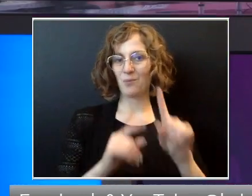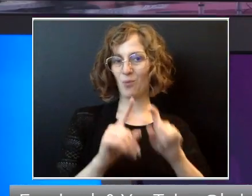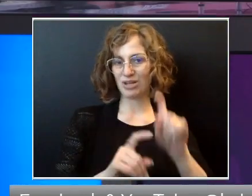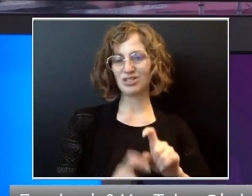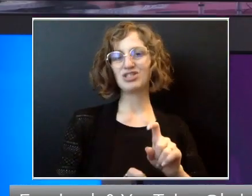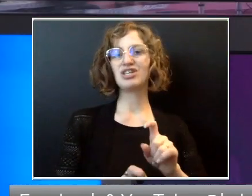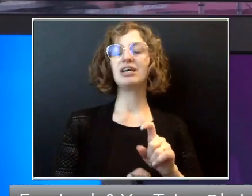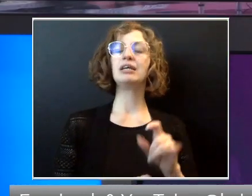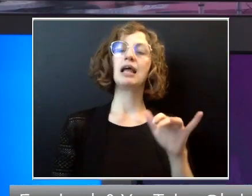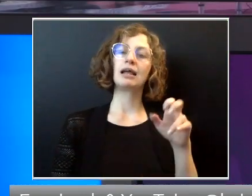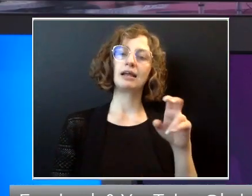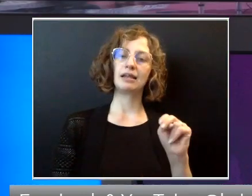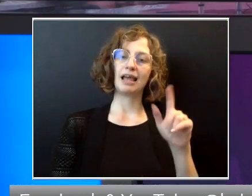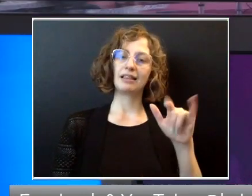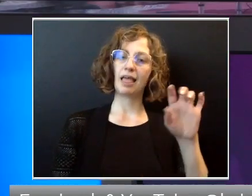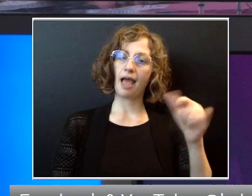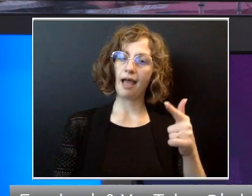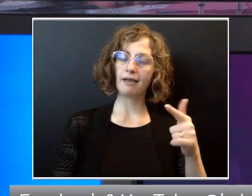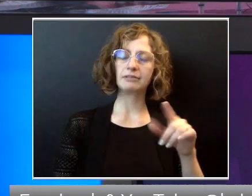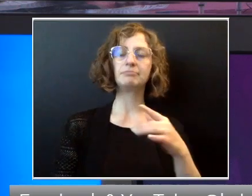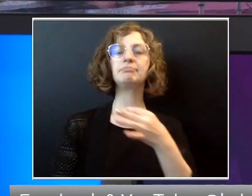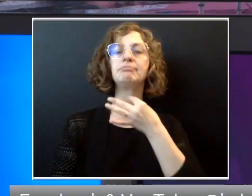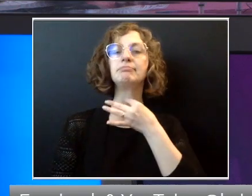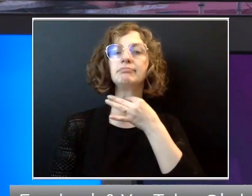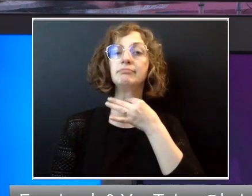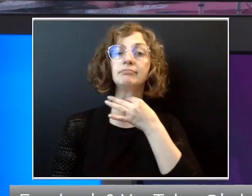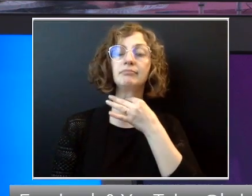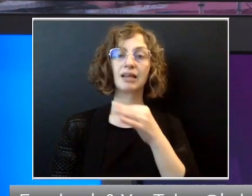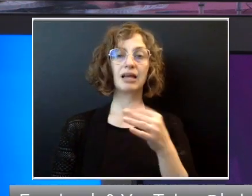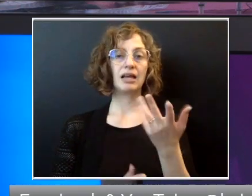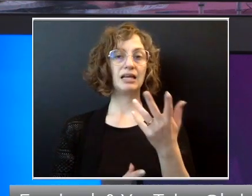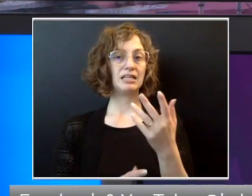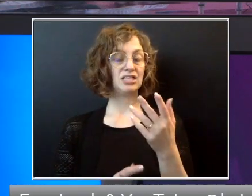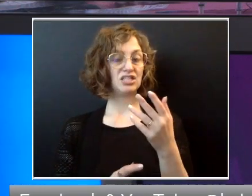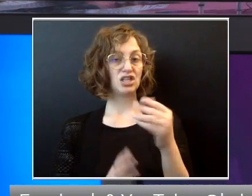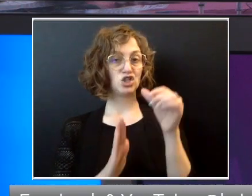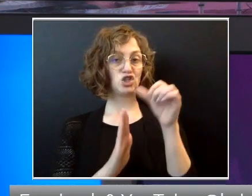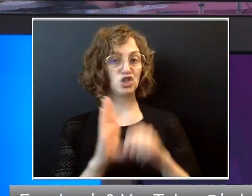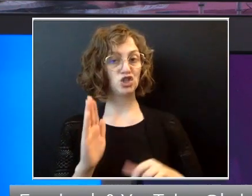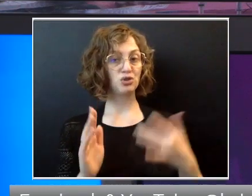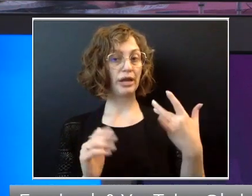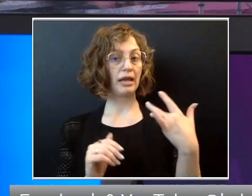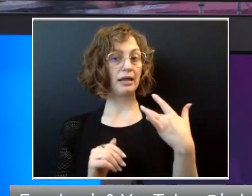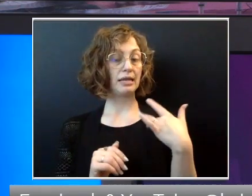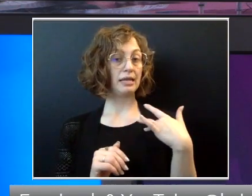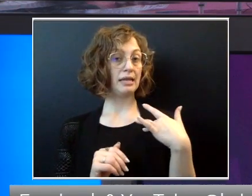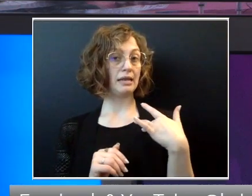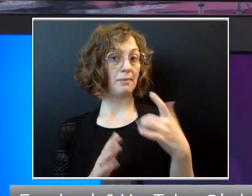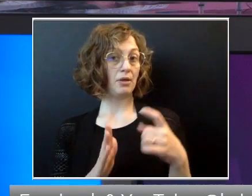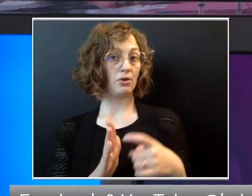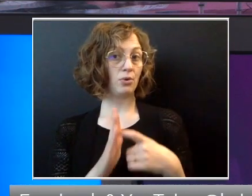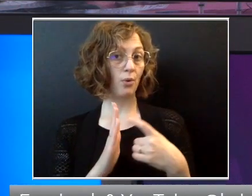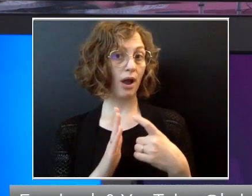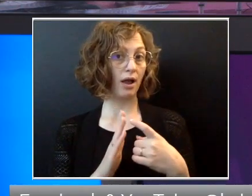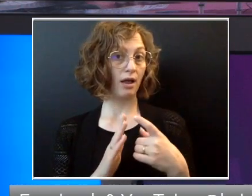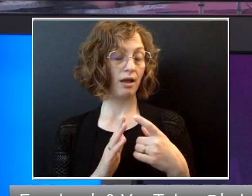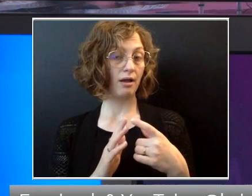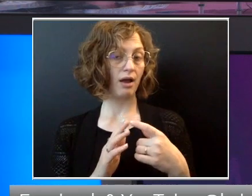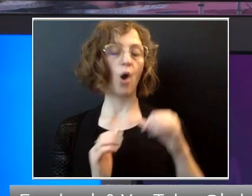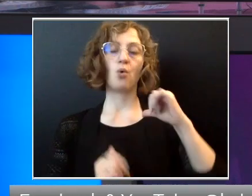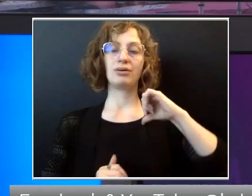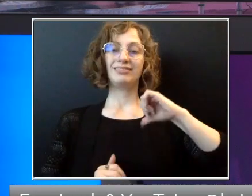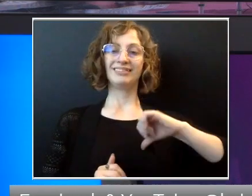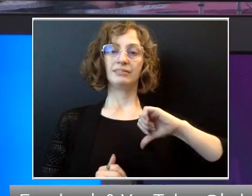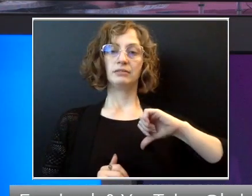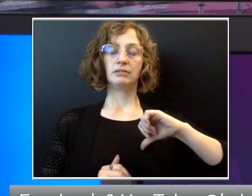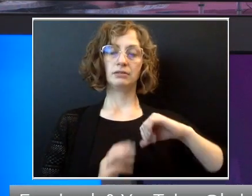surgery necessary for the treatment for hypertrophic cardiomyopathy, or can catheter-based procedures be used?